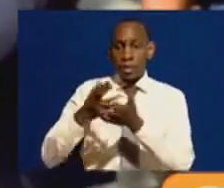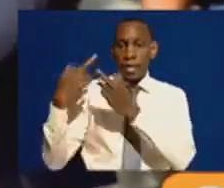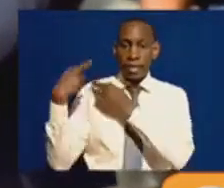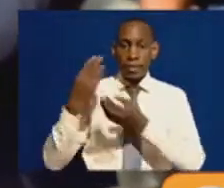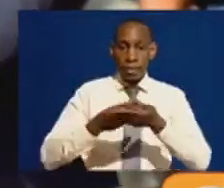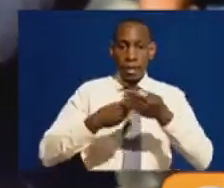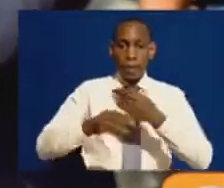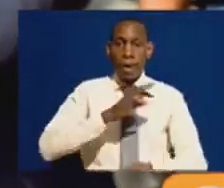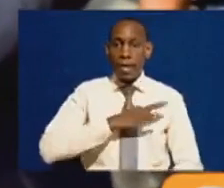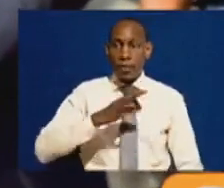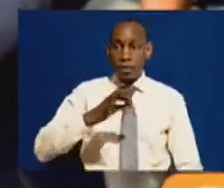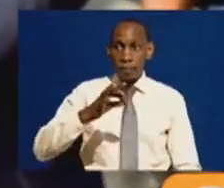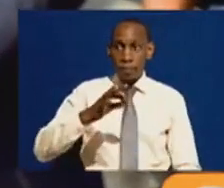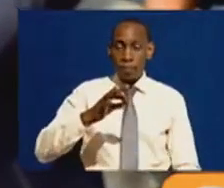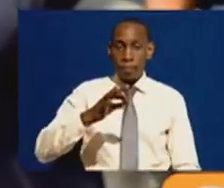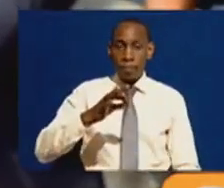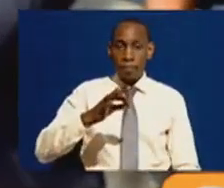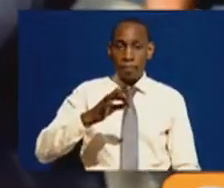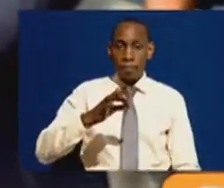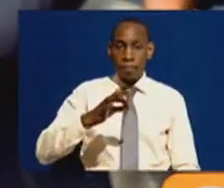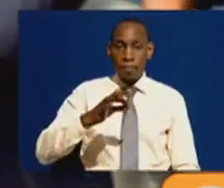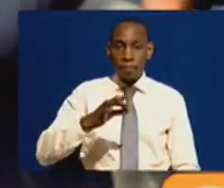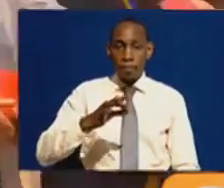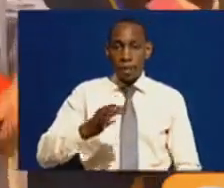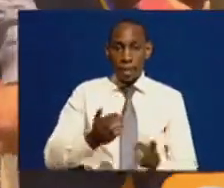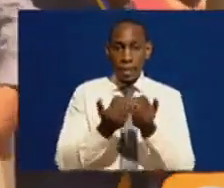uniforms for their children.